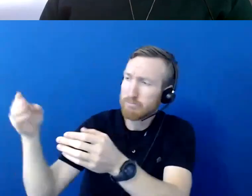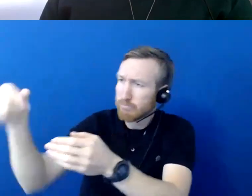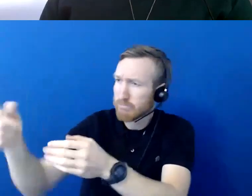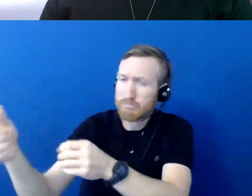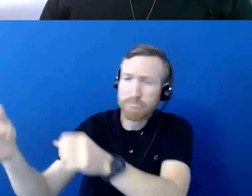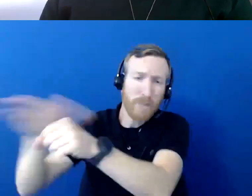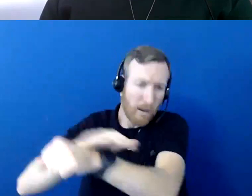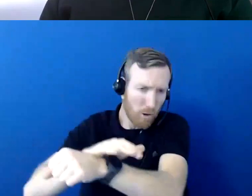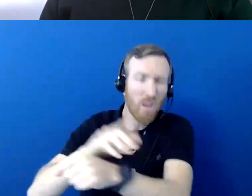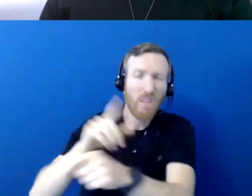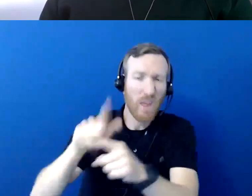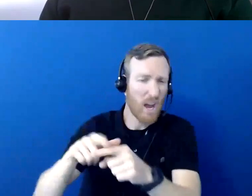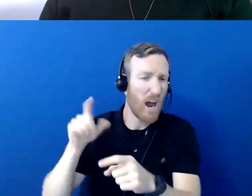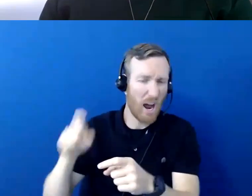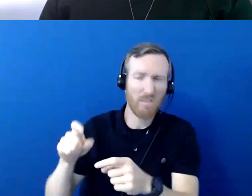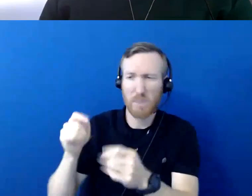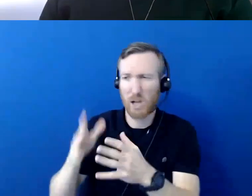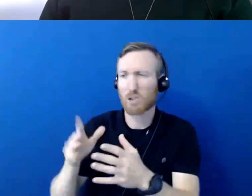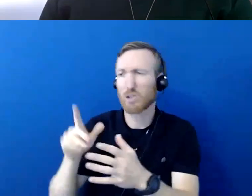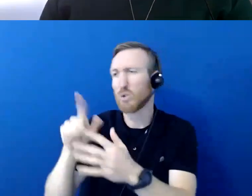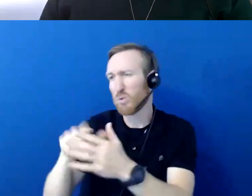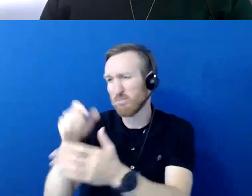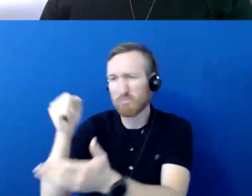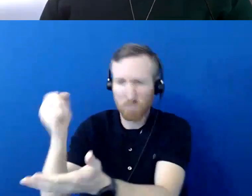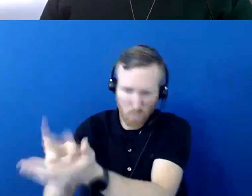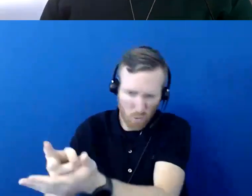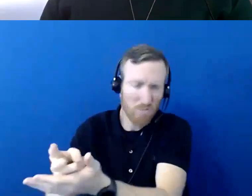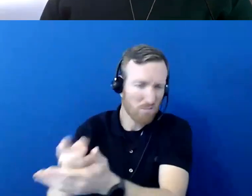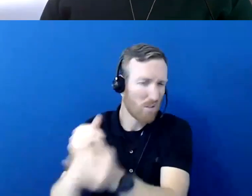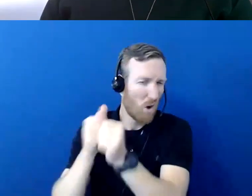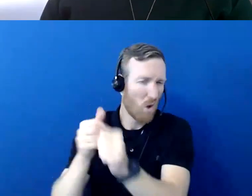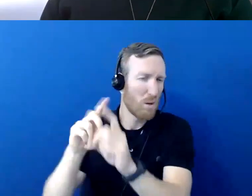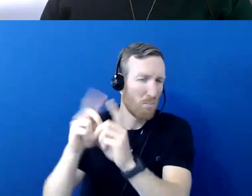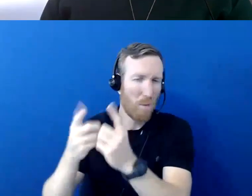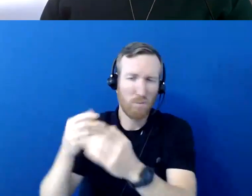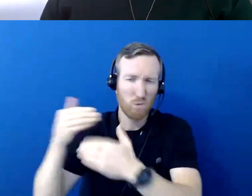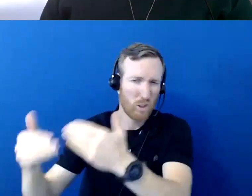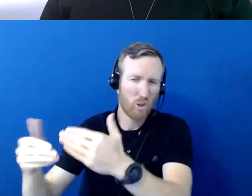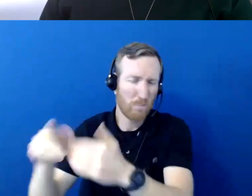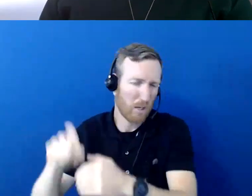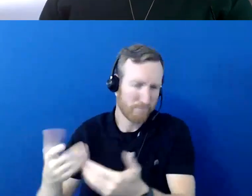be needed as per departmental procedures.